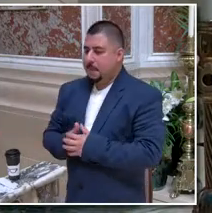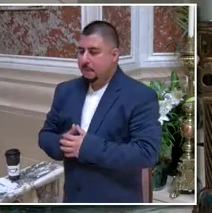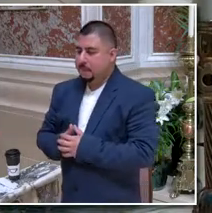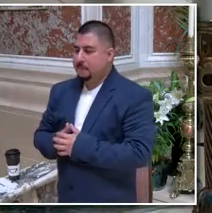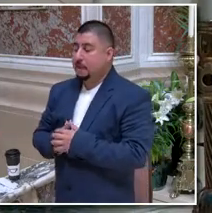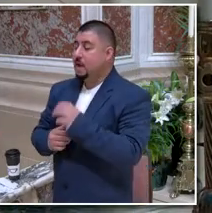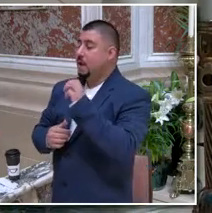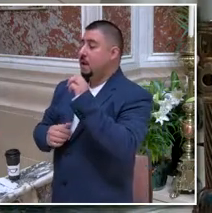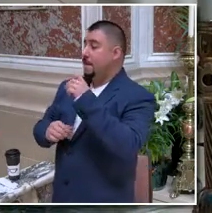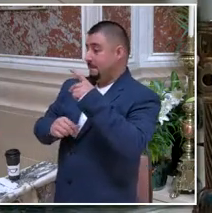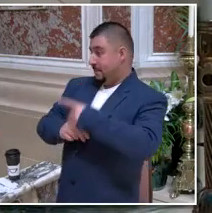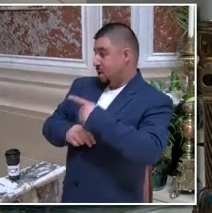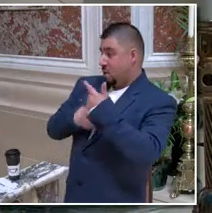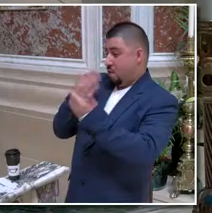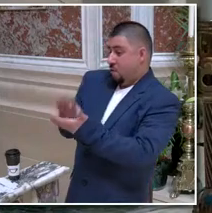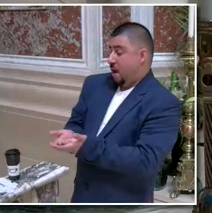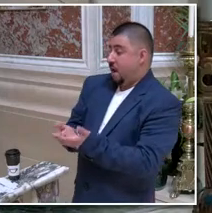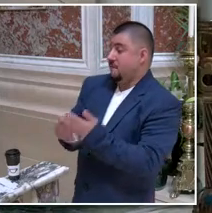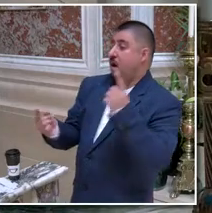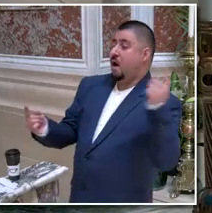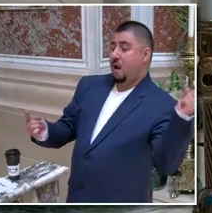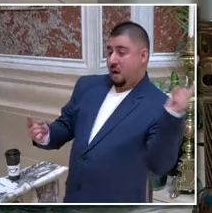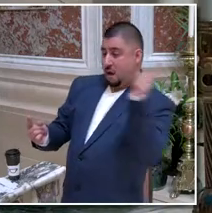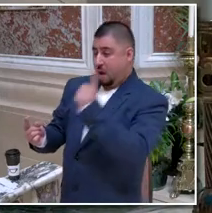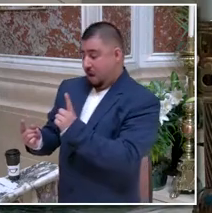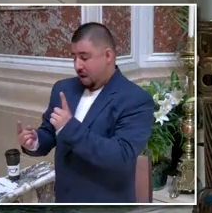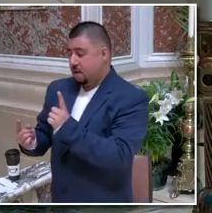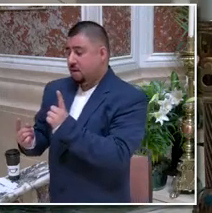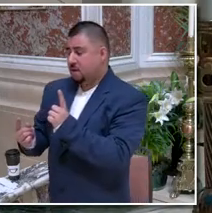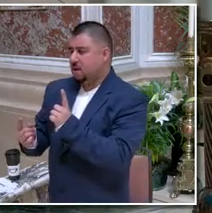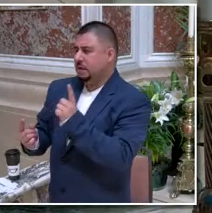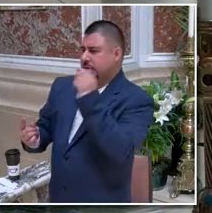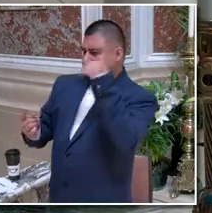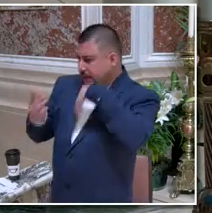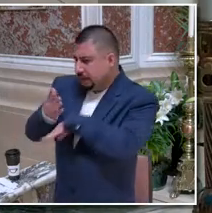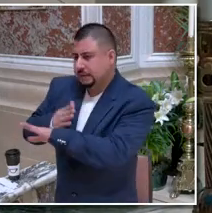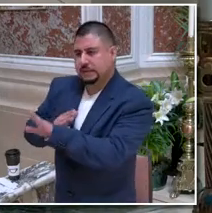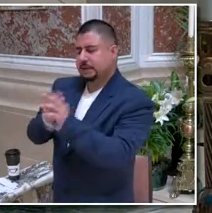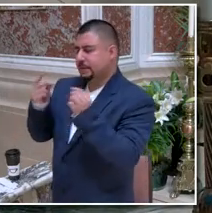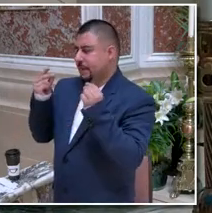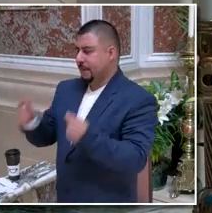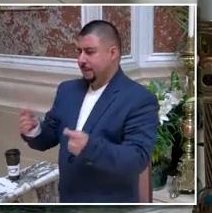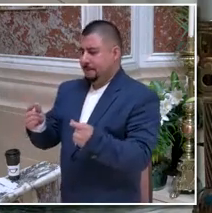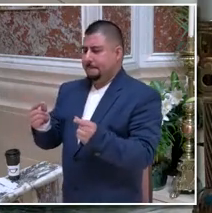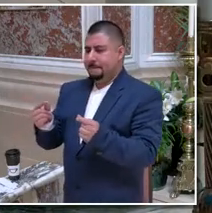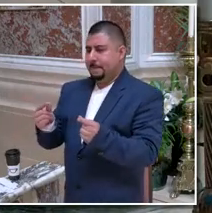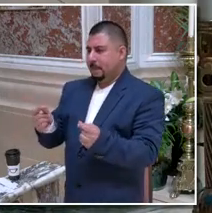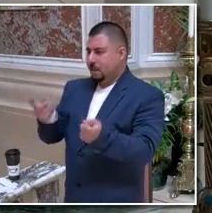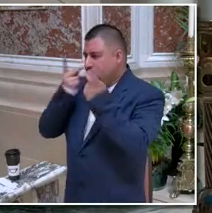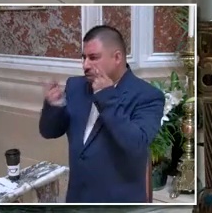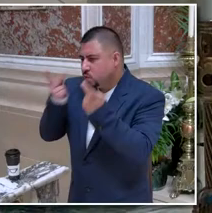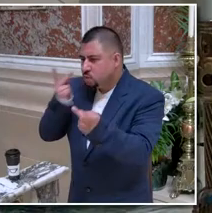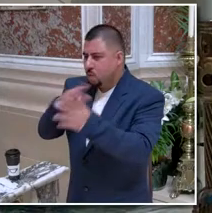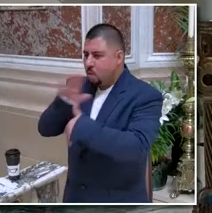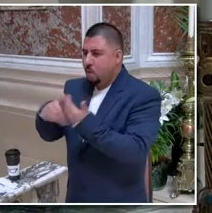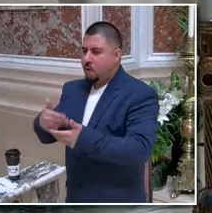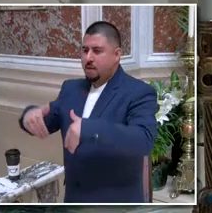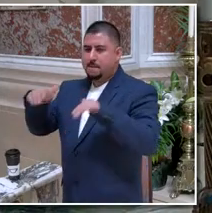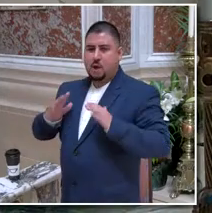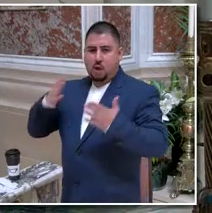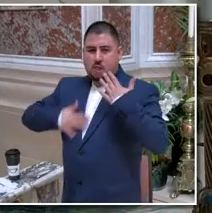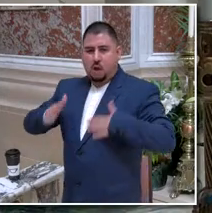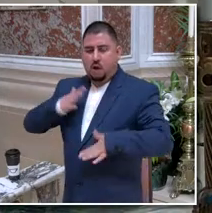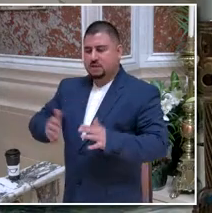When Simon Peter arrived after him, he went into the tomb and saw the burial cloths